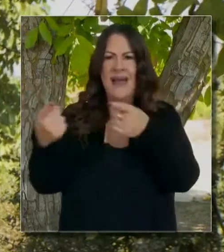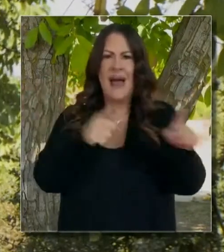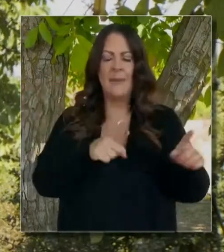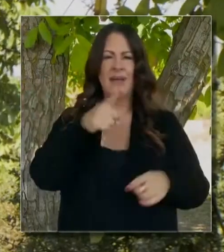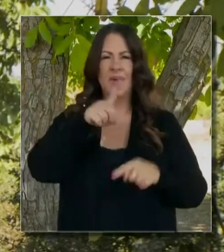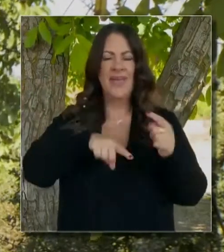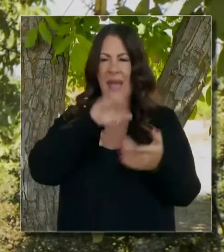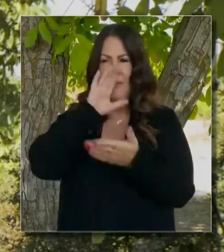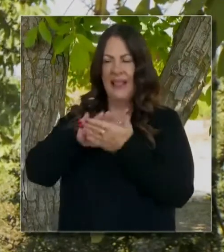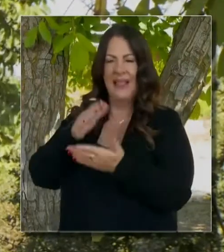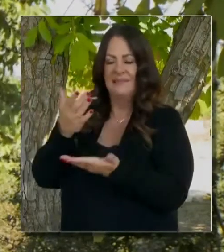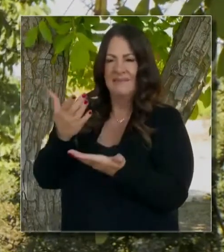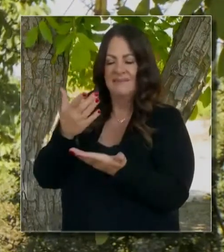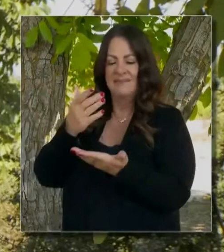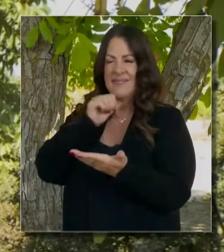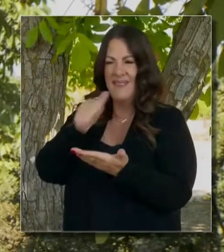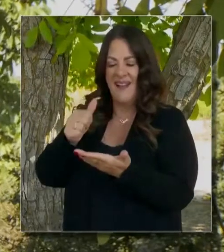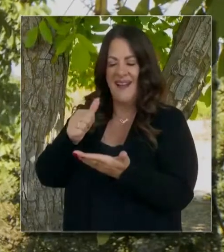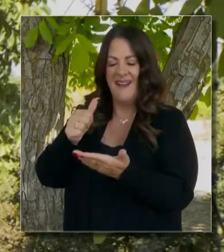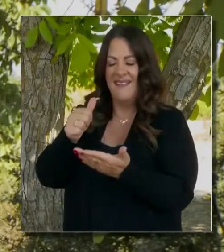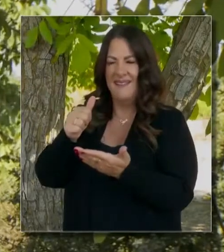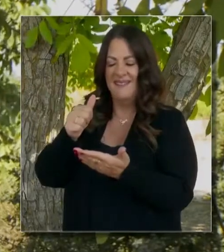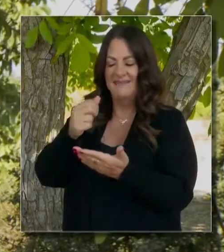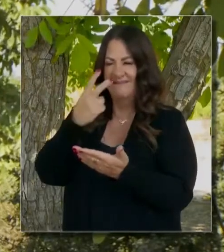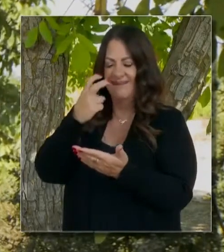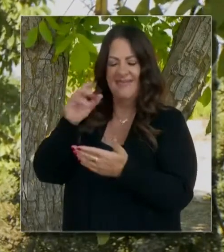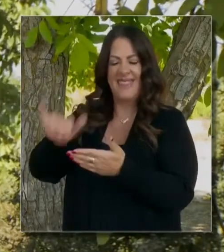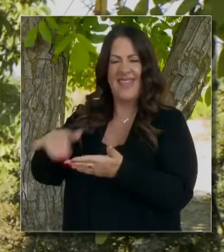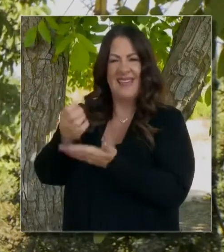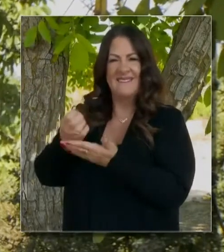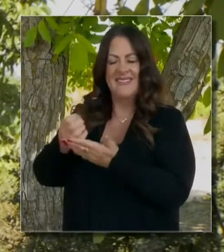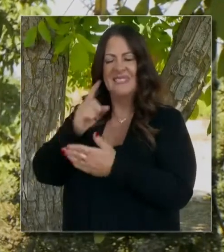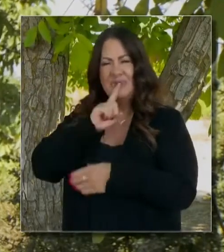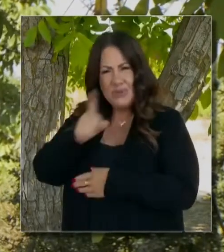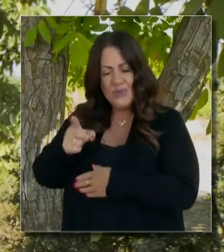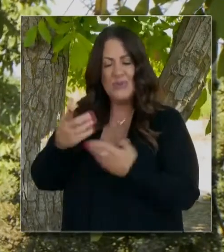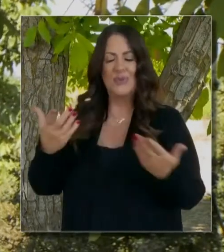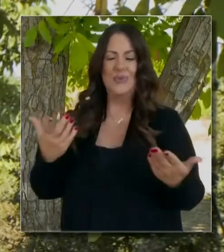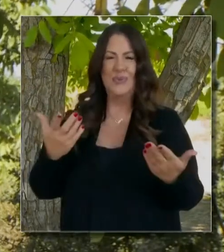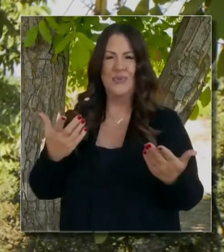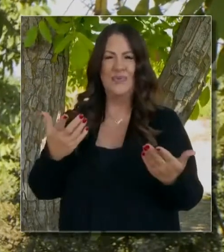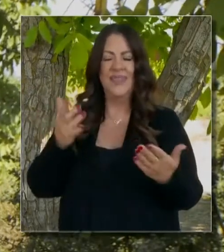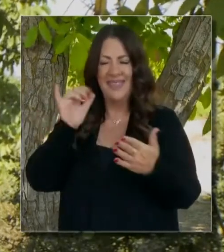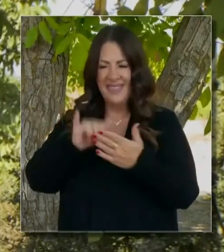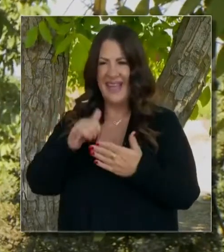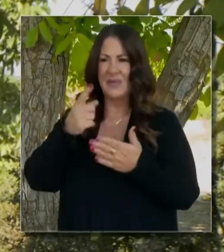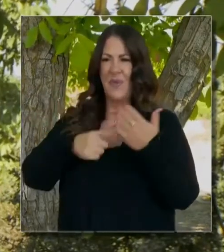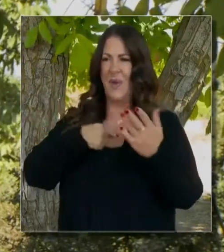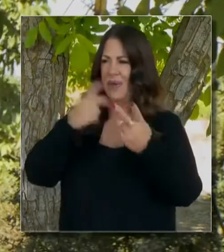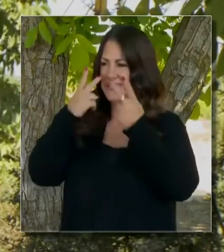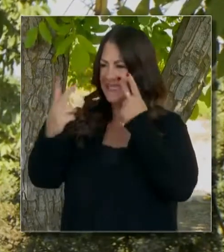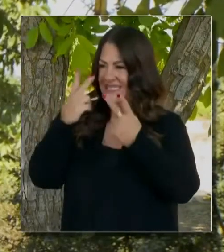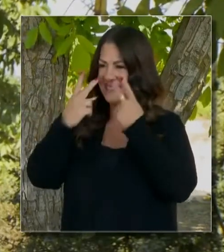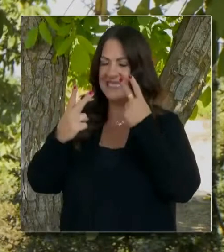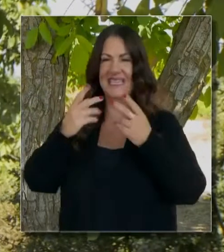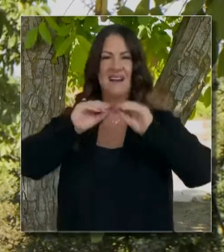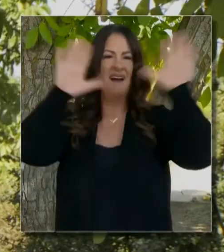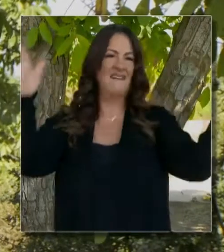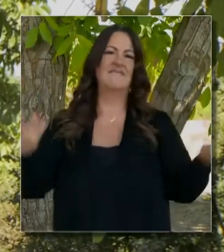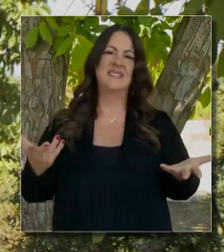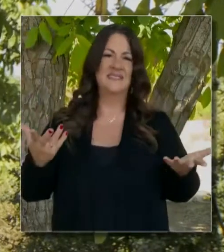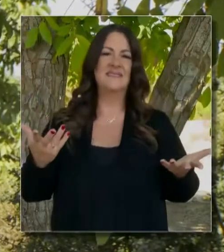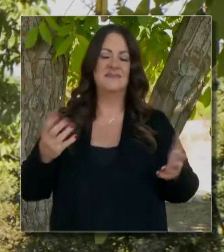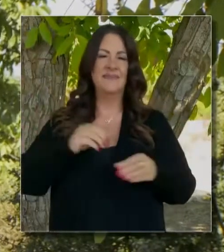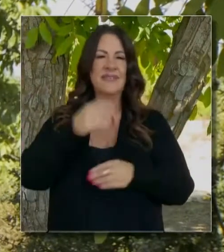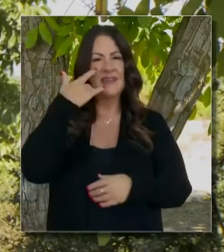open to argument, interested perhaps in one thing, that's evidence. And that is the observed evidence that is self-evident here in